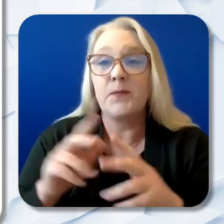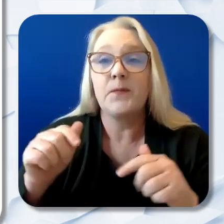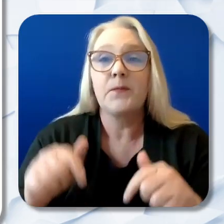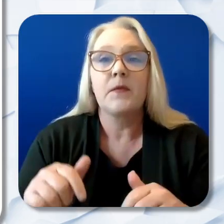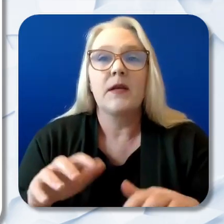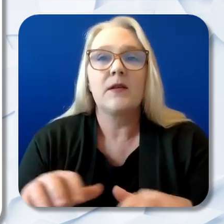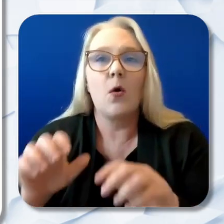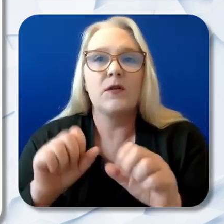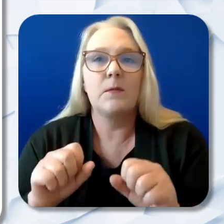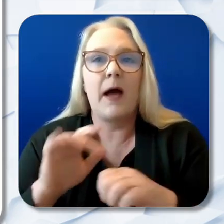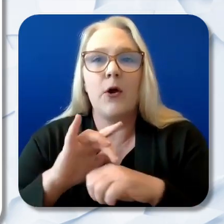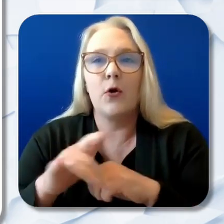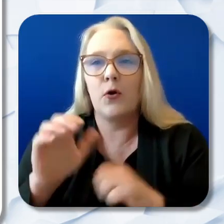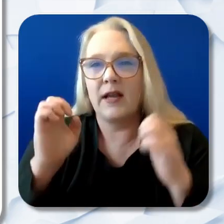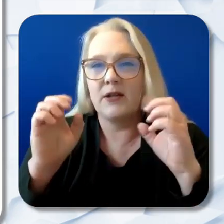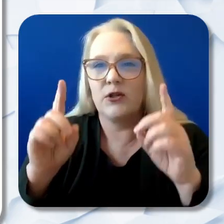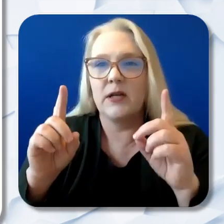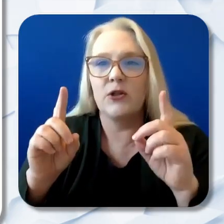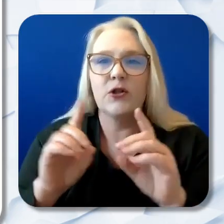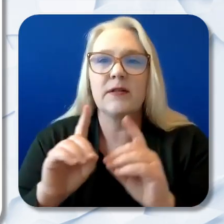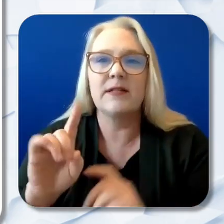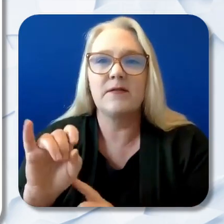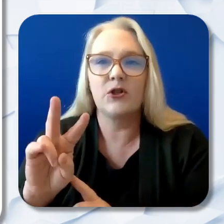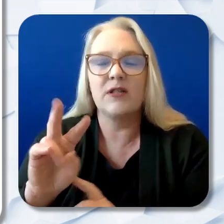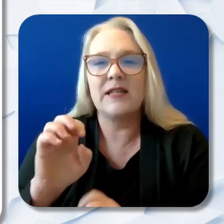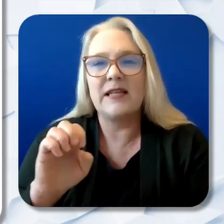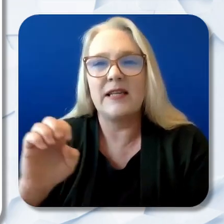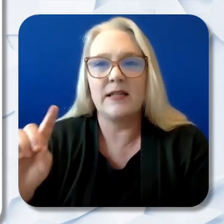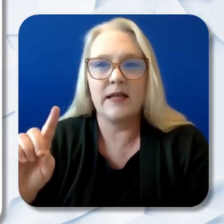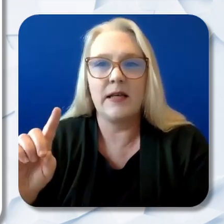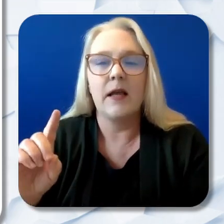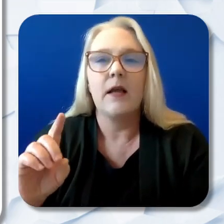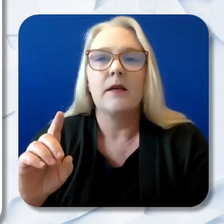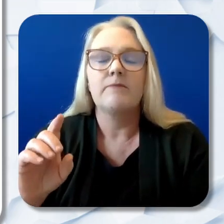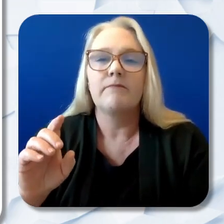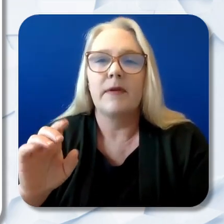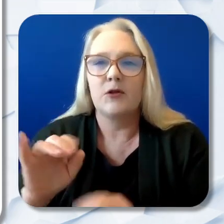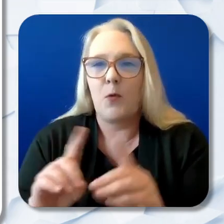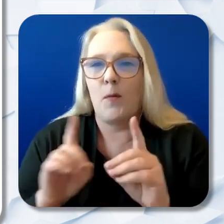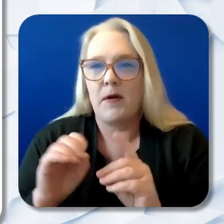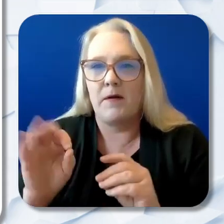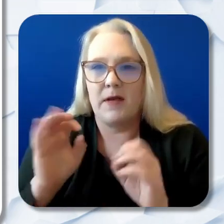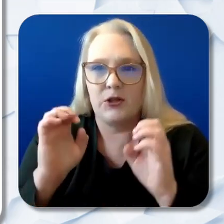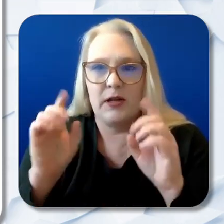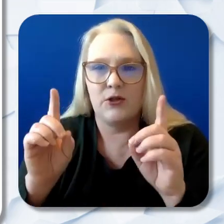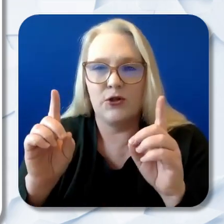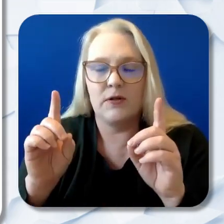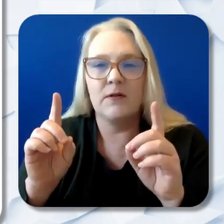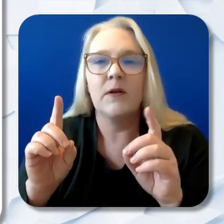the Early Education Division, EED, at the California Department of Education on October